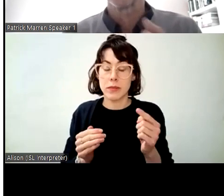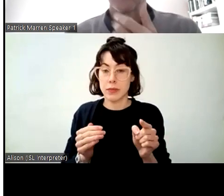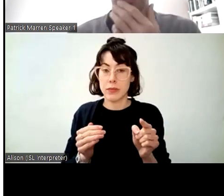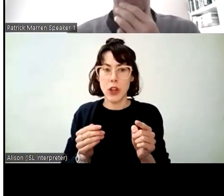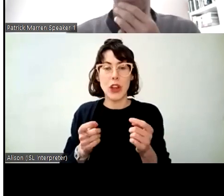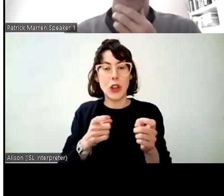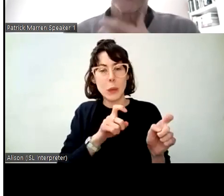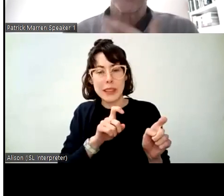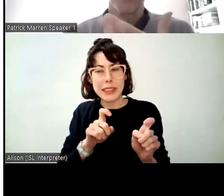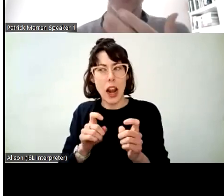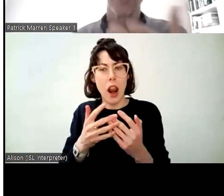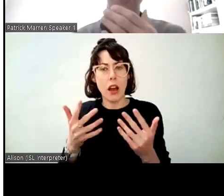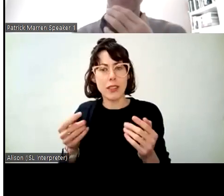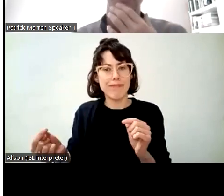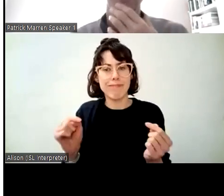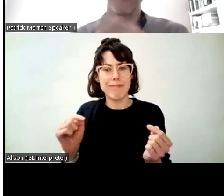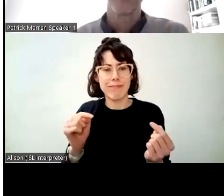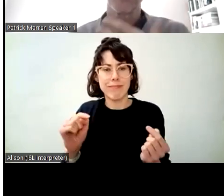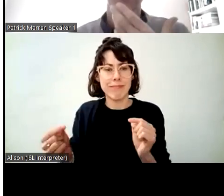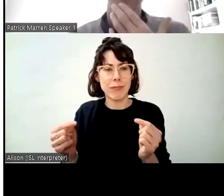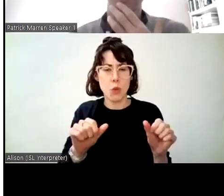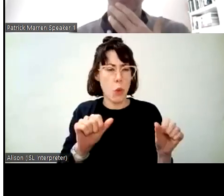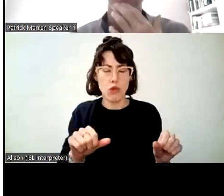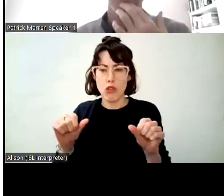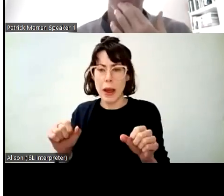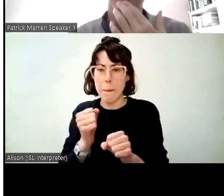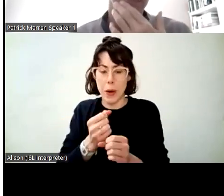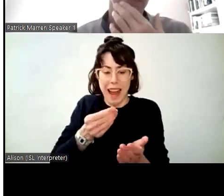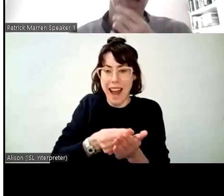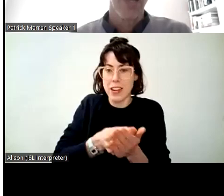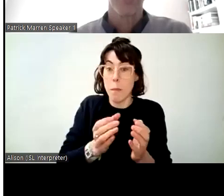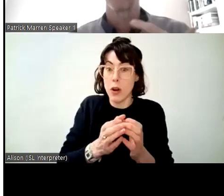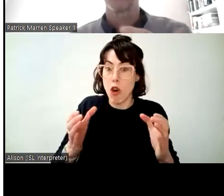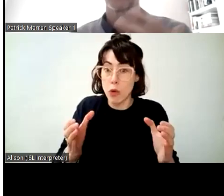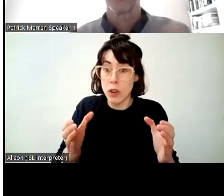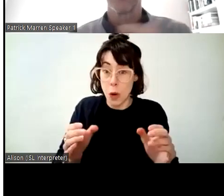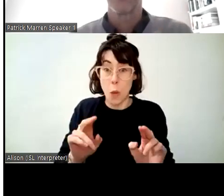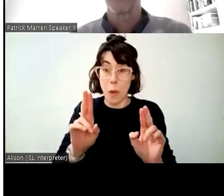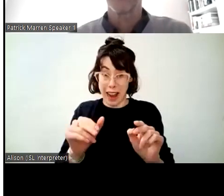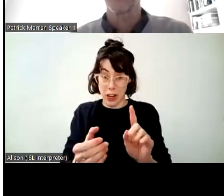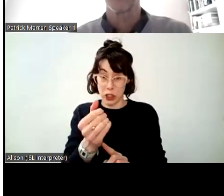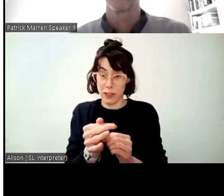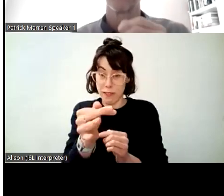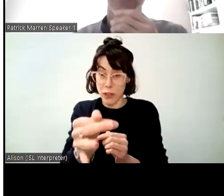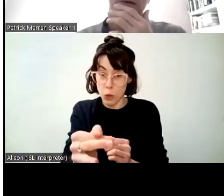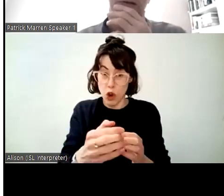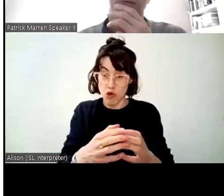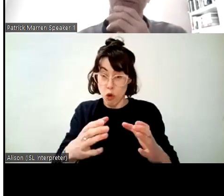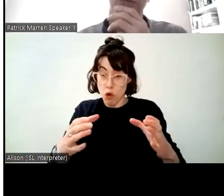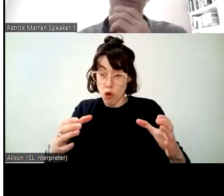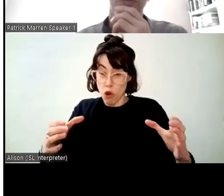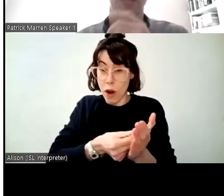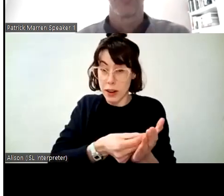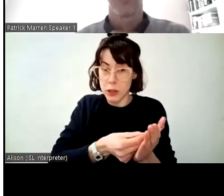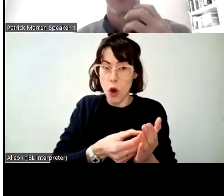economic growth, whether we can have economic growth in the future, whether that can be sustainable, how much we can dematerialize our economic